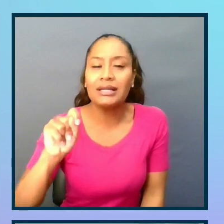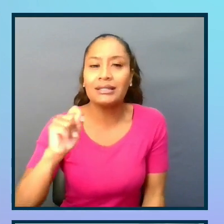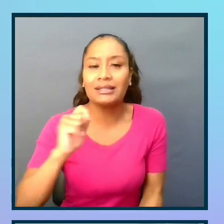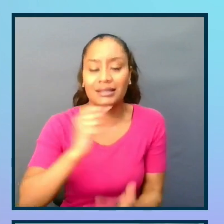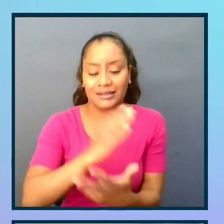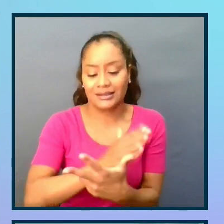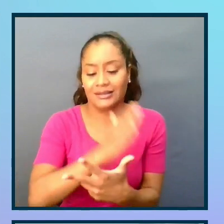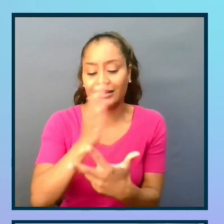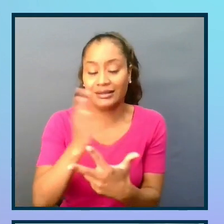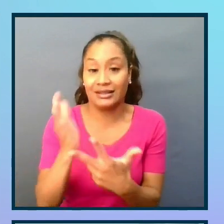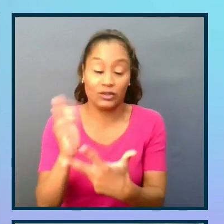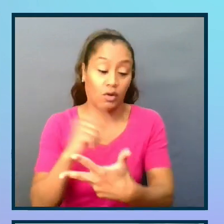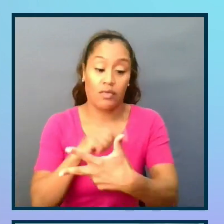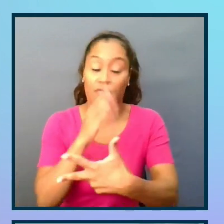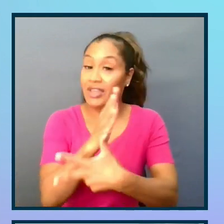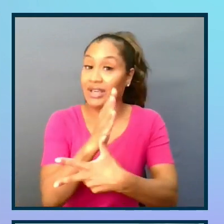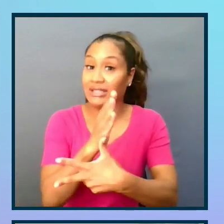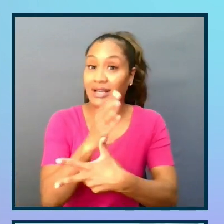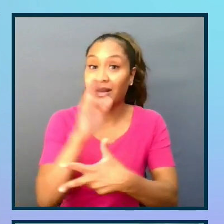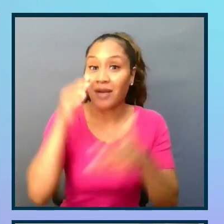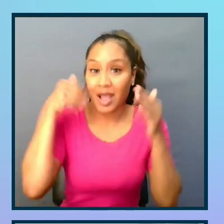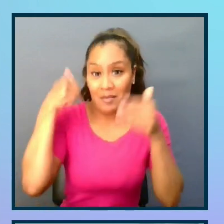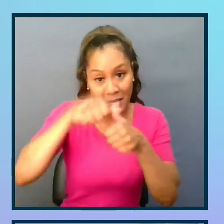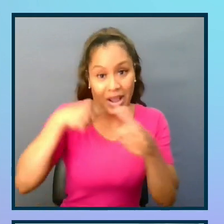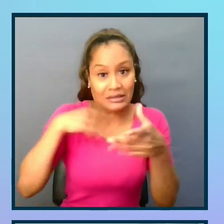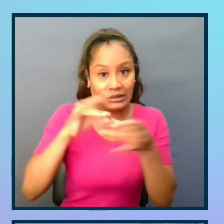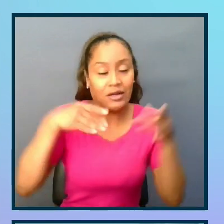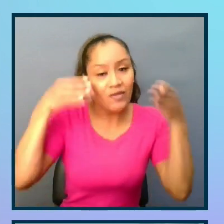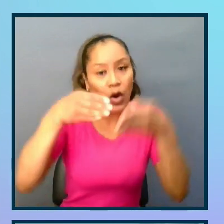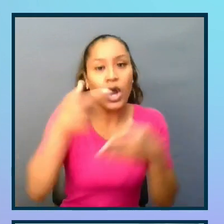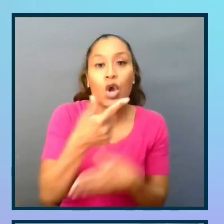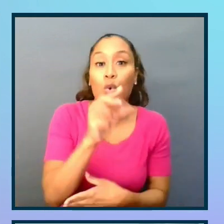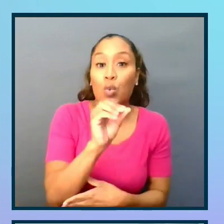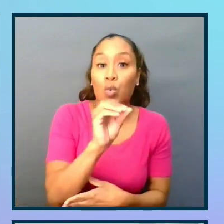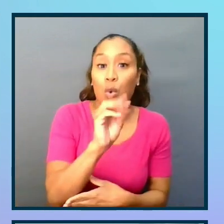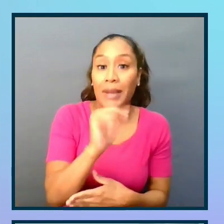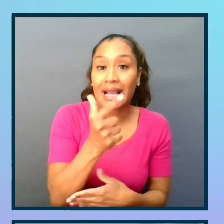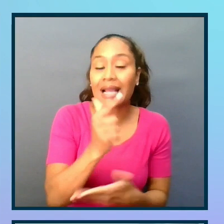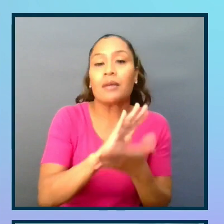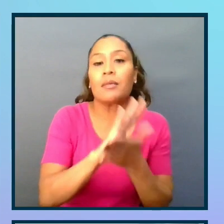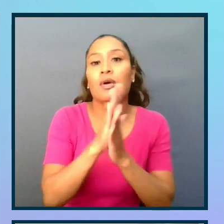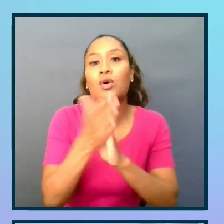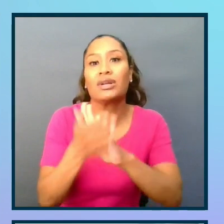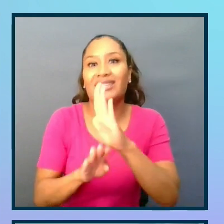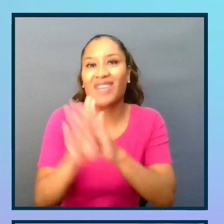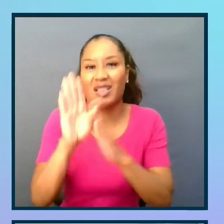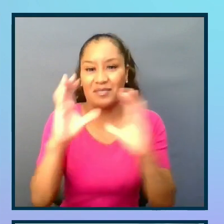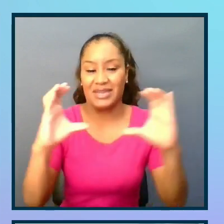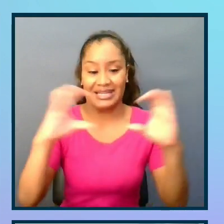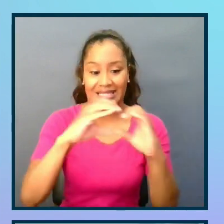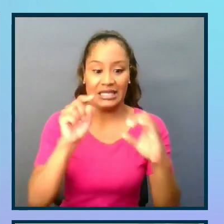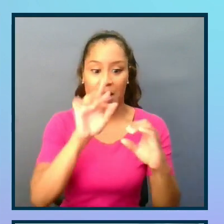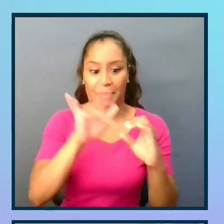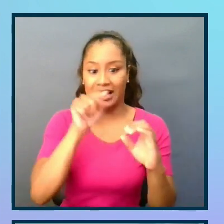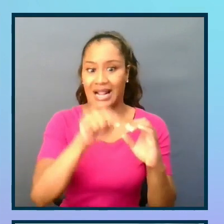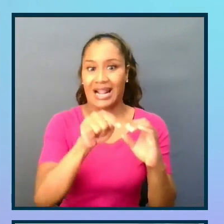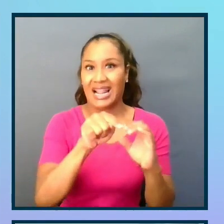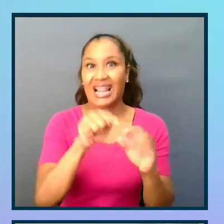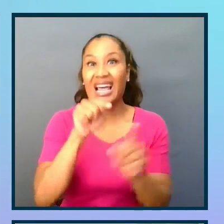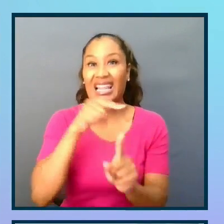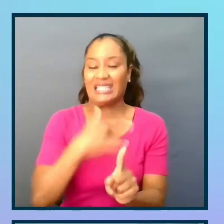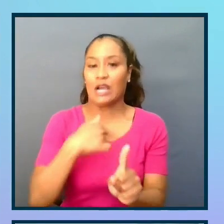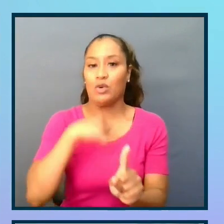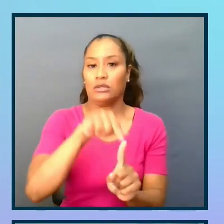from that grooming to the development right at that point right there. There's a few different things that we do during that time that